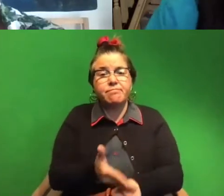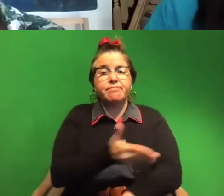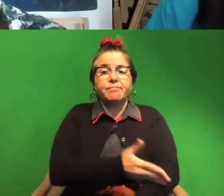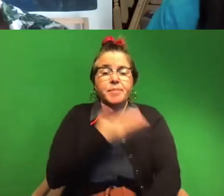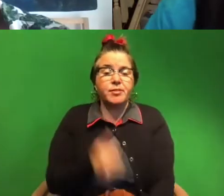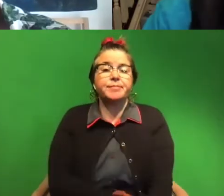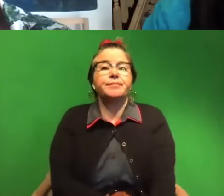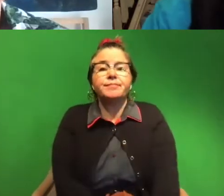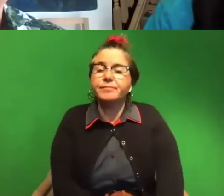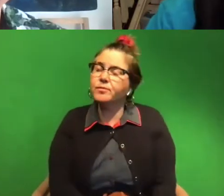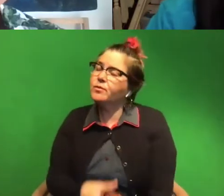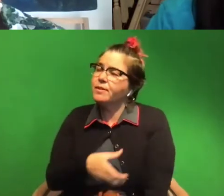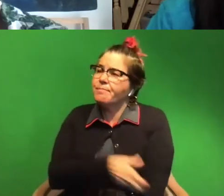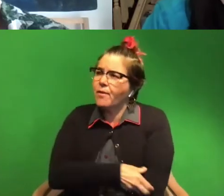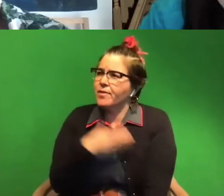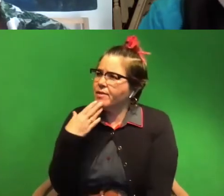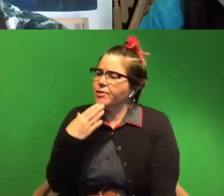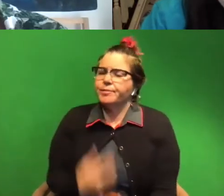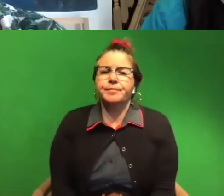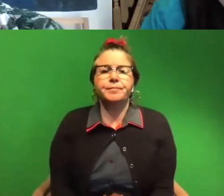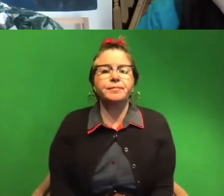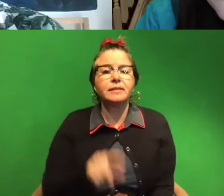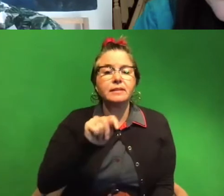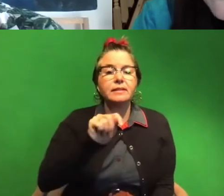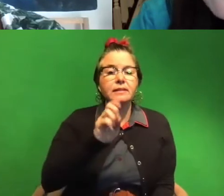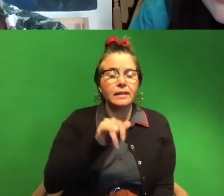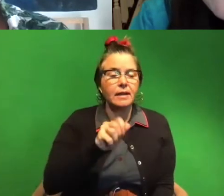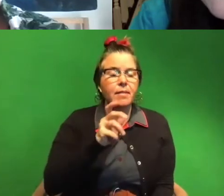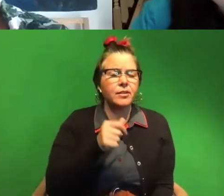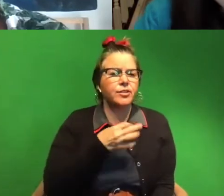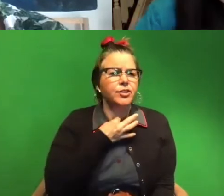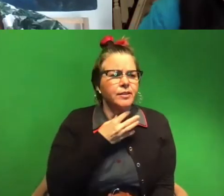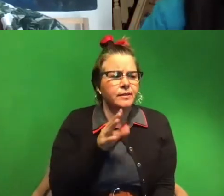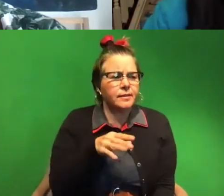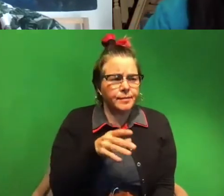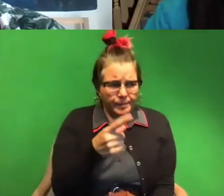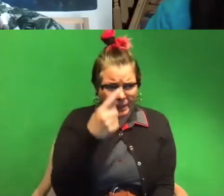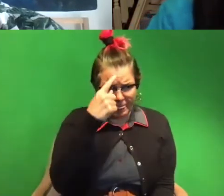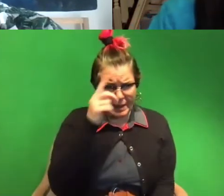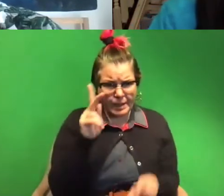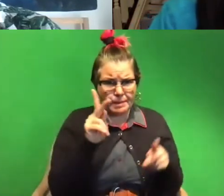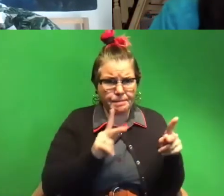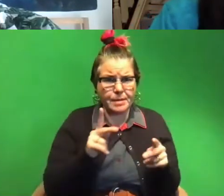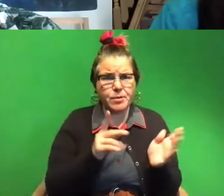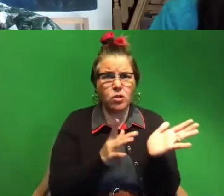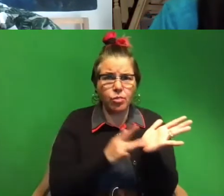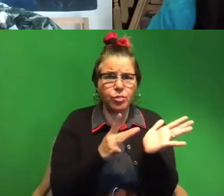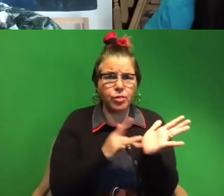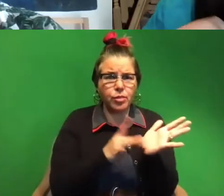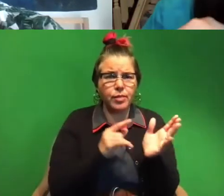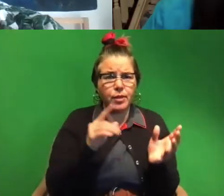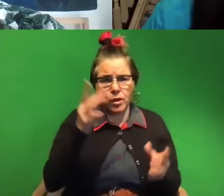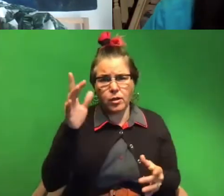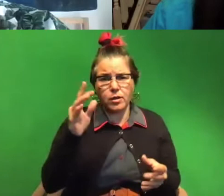That's really powerful. Thank you. Teddy and Amelia would like to know, do you think that the people are taking advantage of the pandemic to get